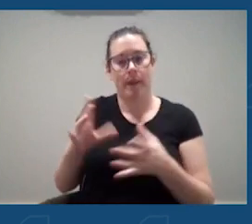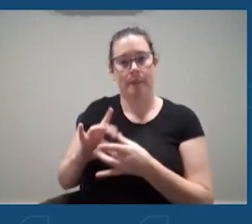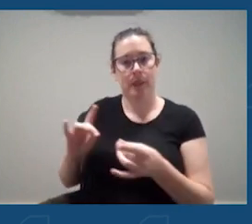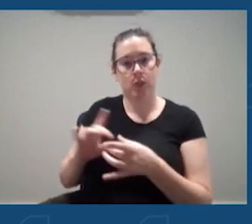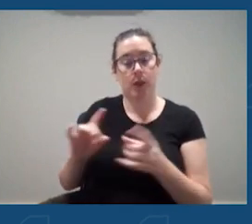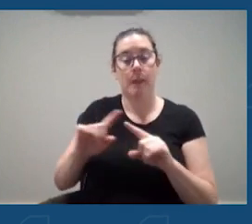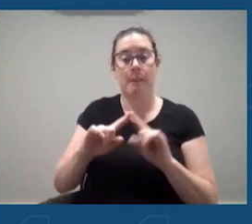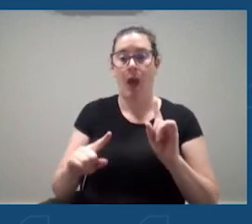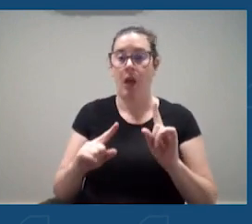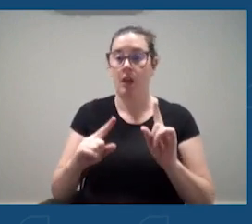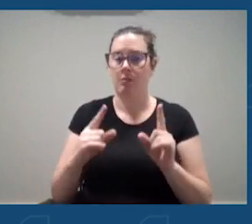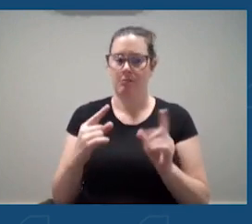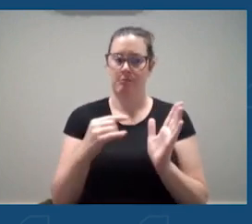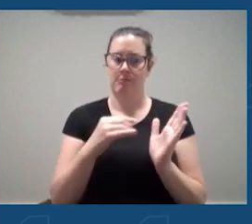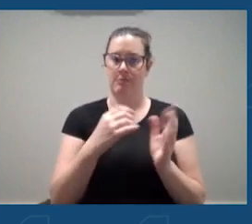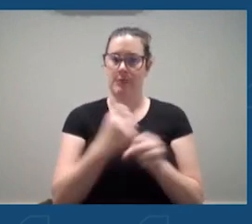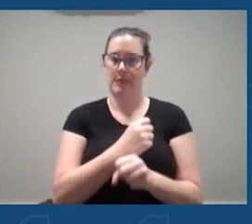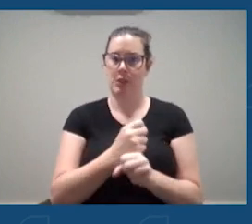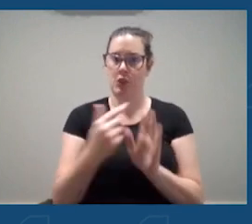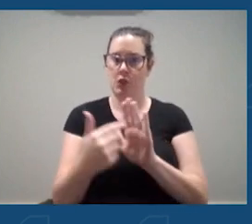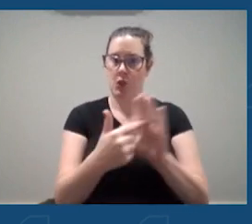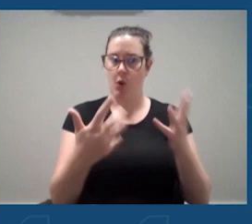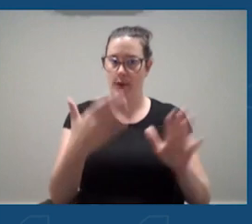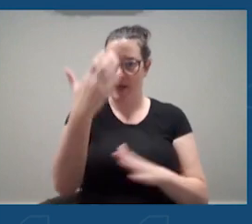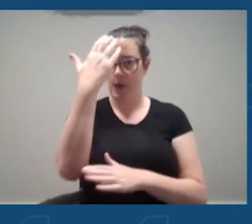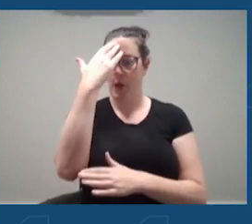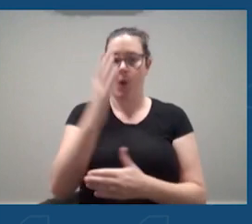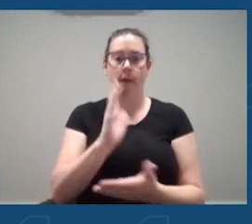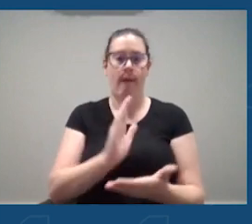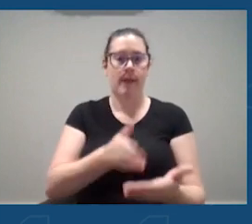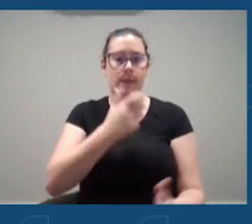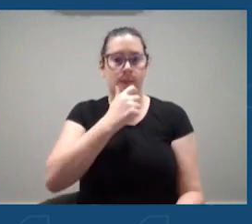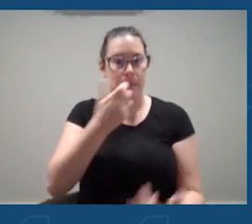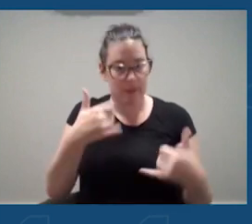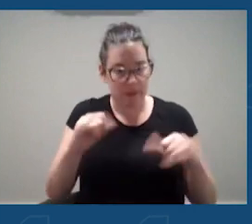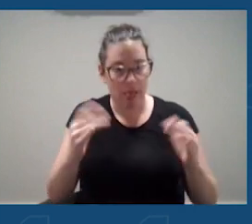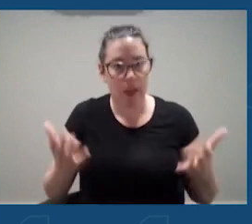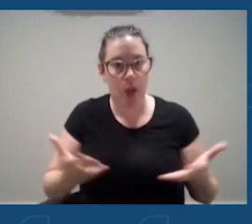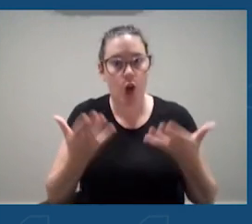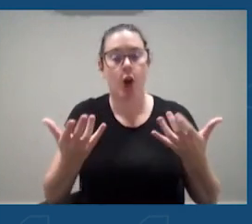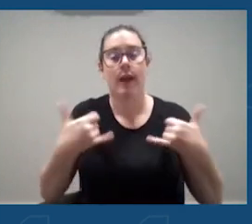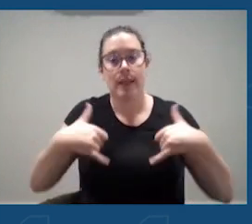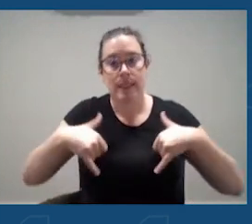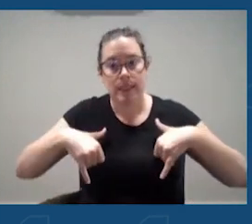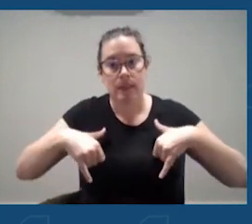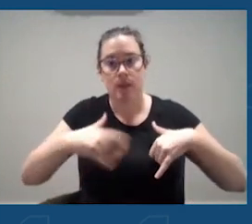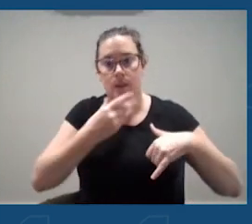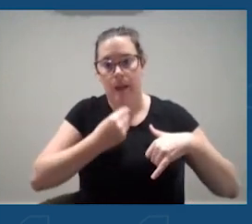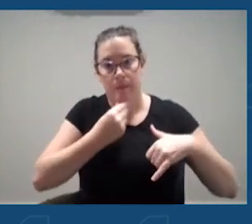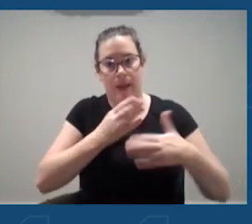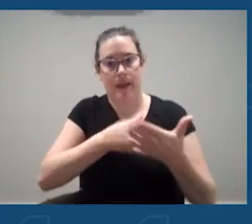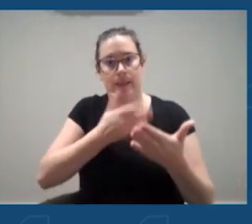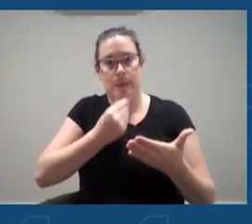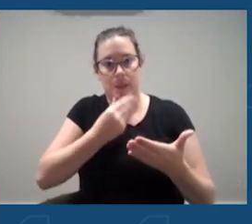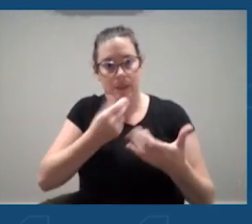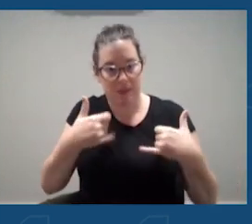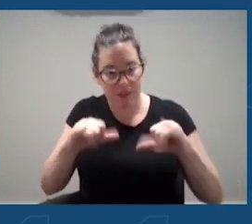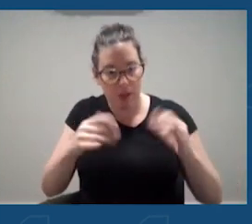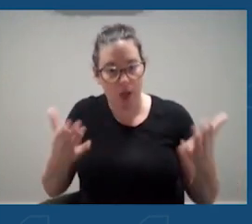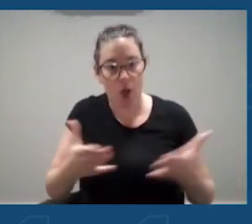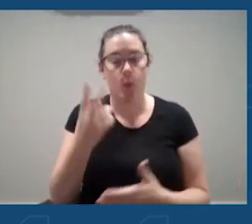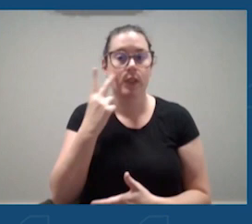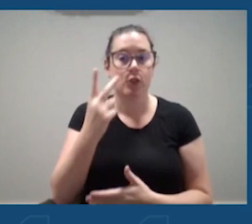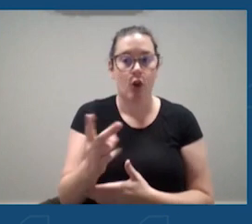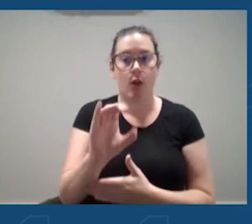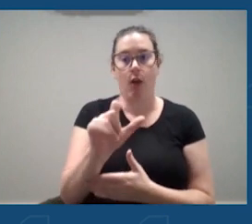know. Anti-Semitism still exists today and is actively on the rise. We saw it in Colleyville, Texas, in